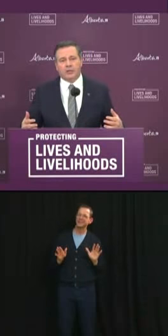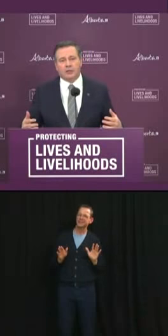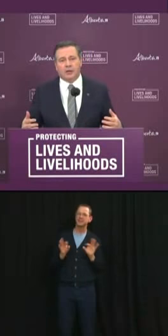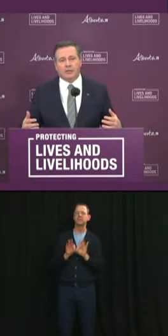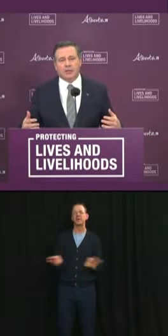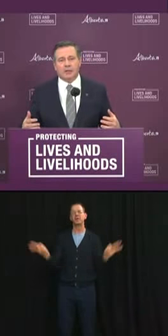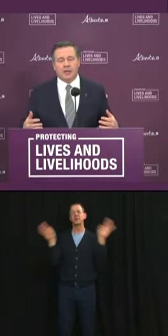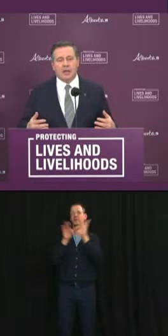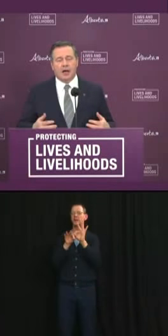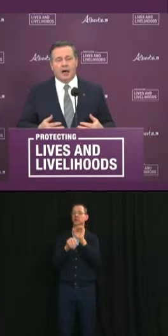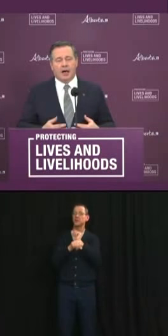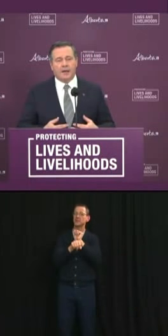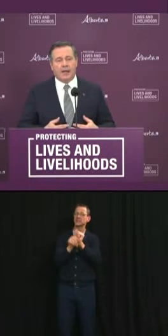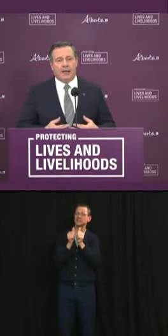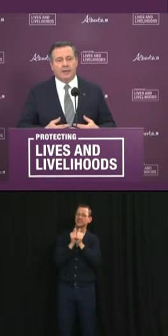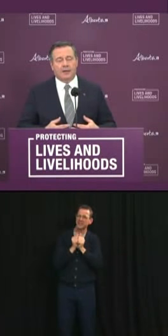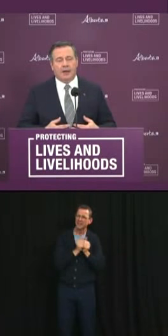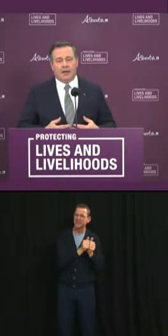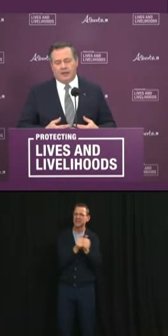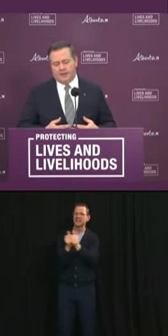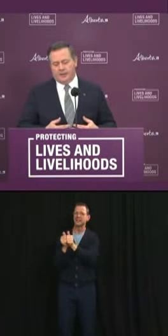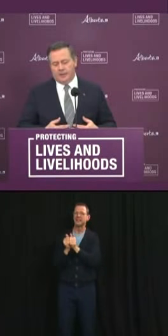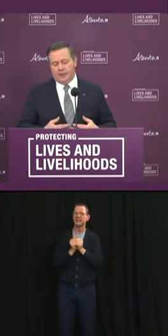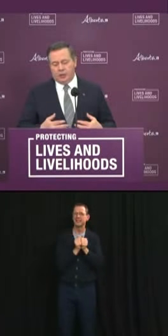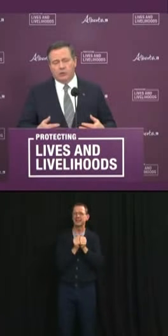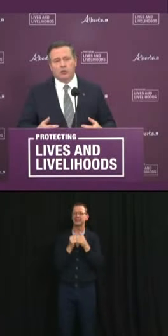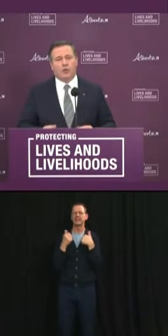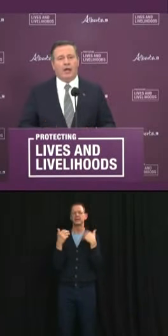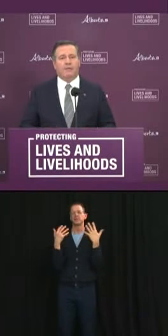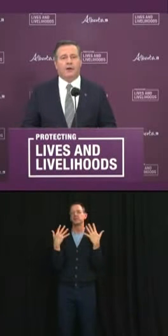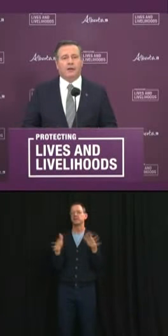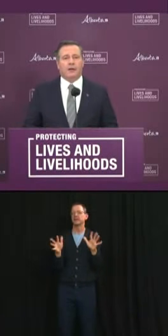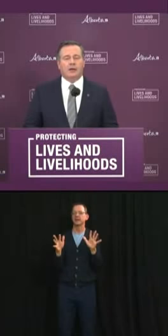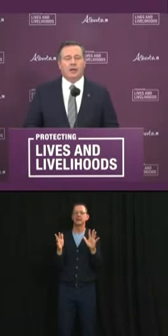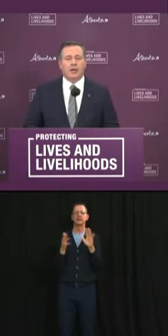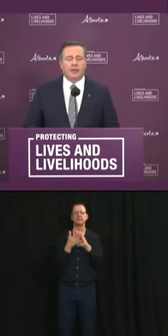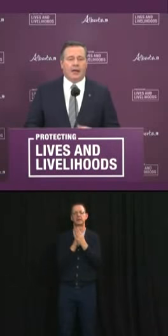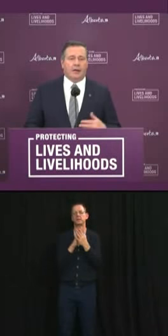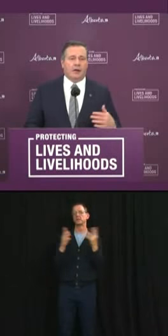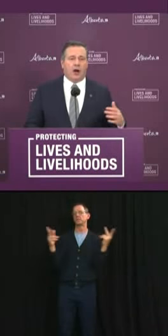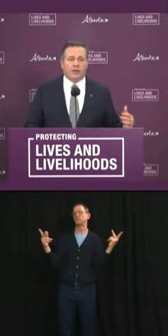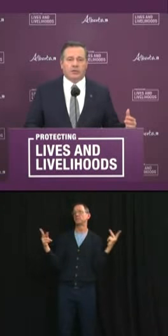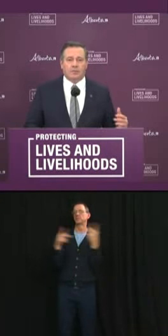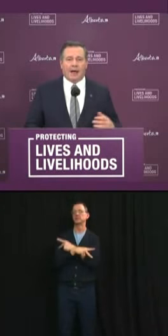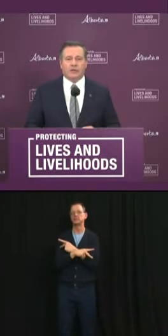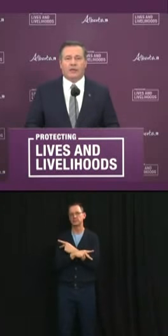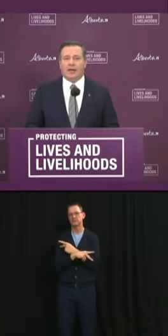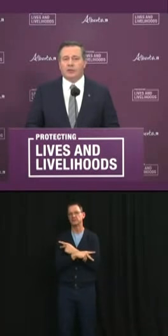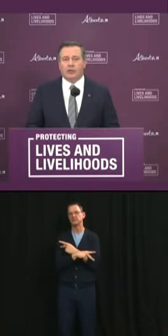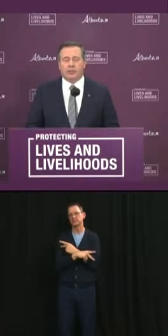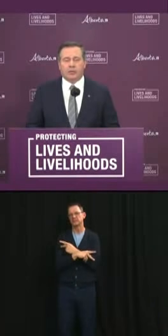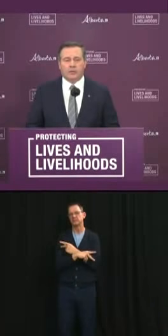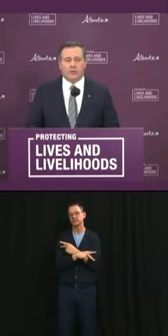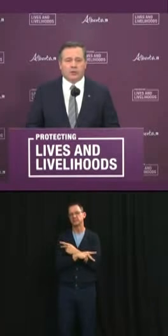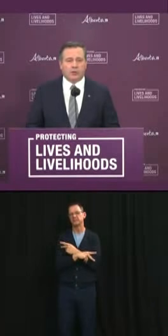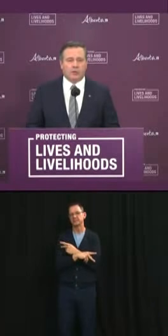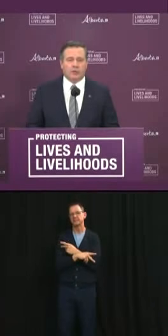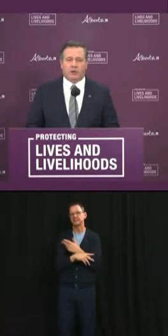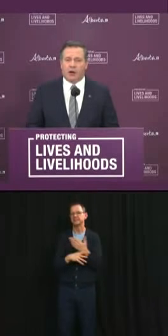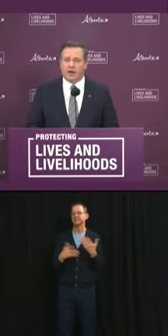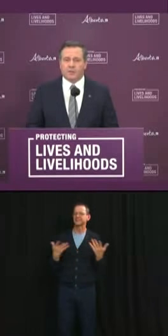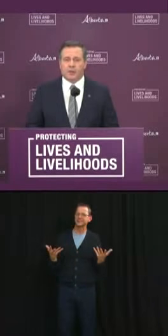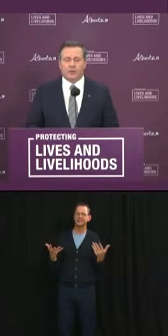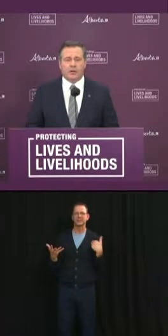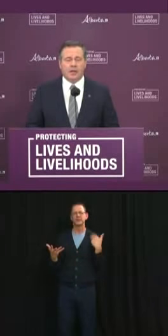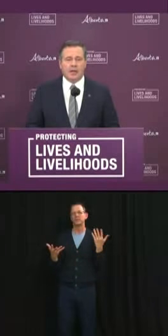prolonged situation, a huge wave that causes massive cancellations of surgeries